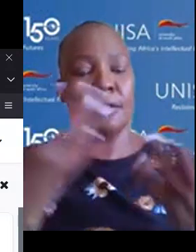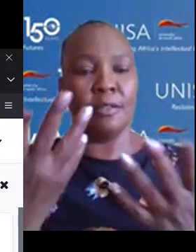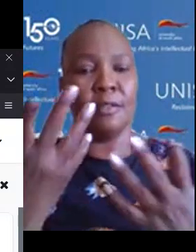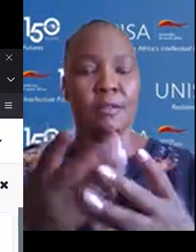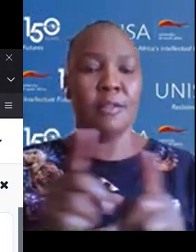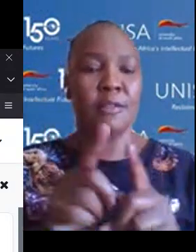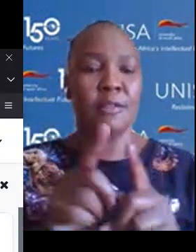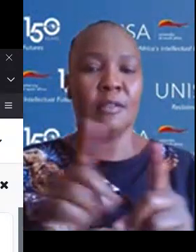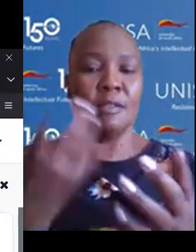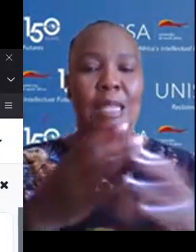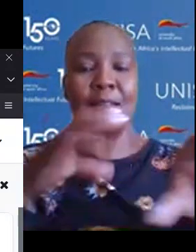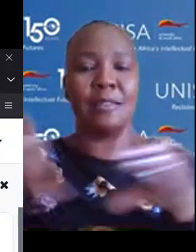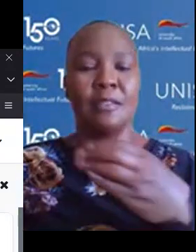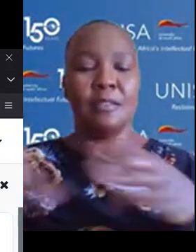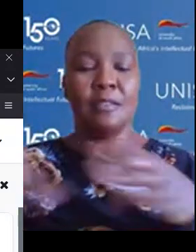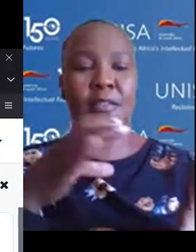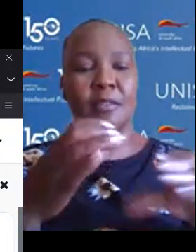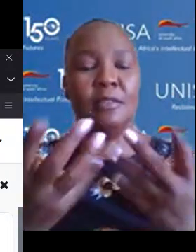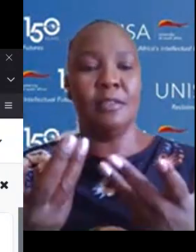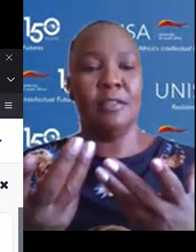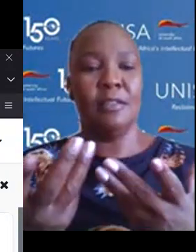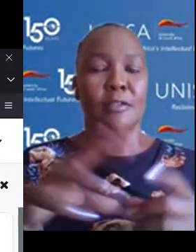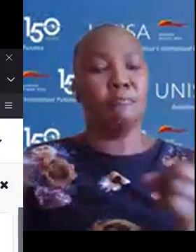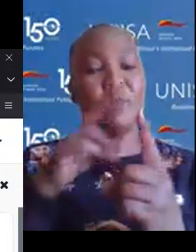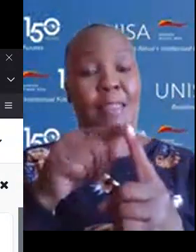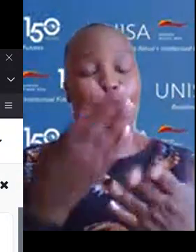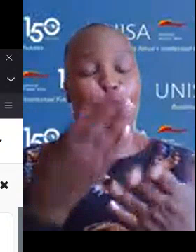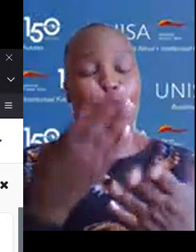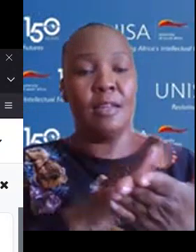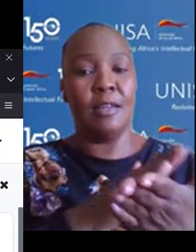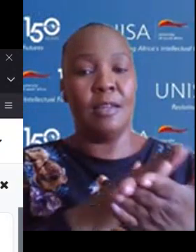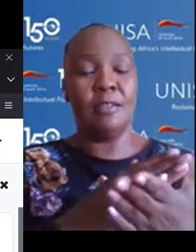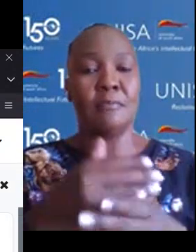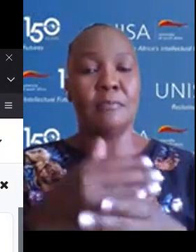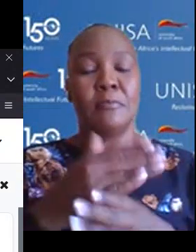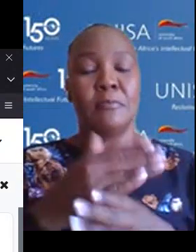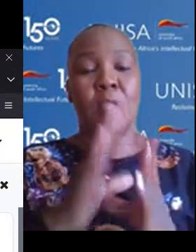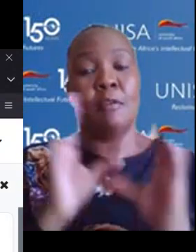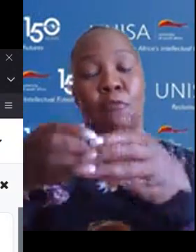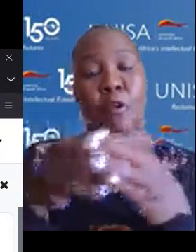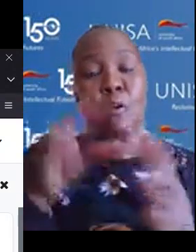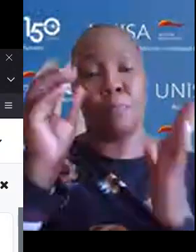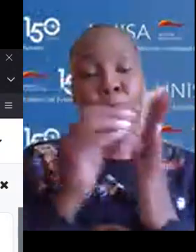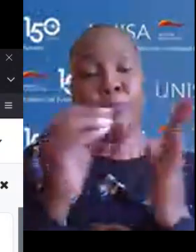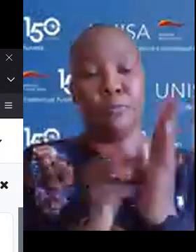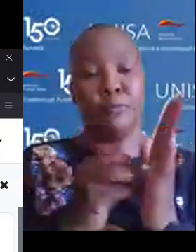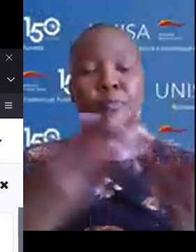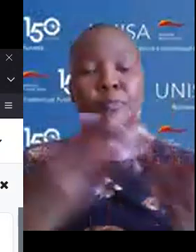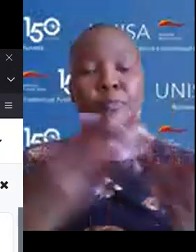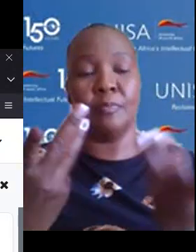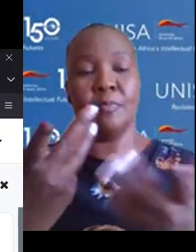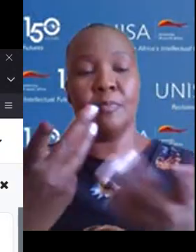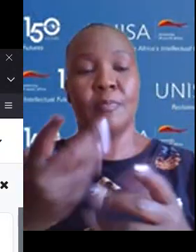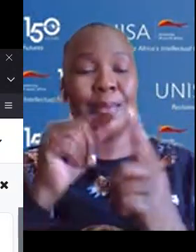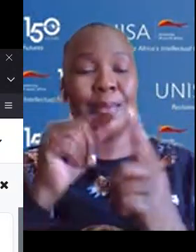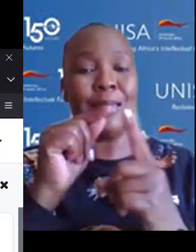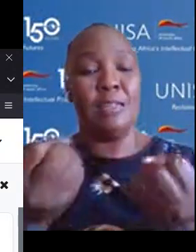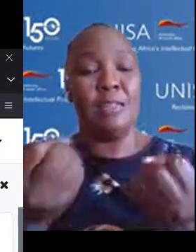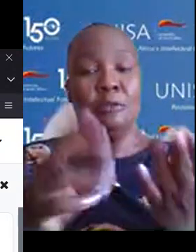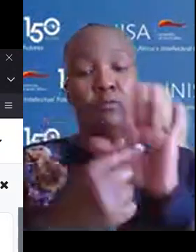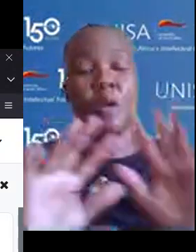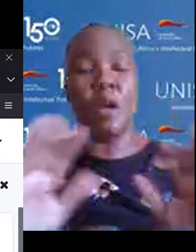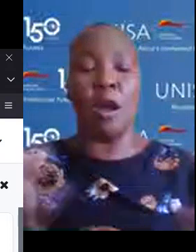to the activities, you must view this page and make a forum post. So this will give you the indication of